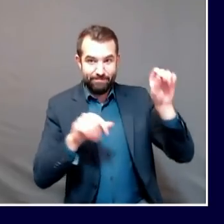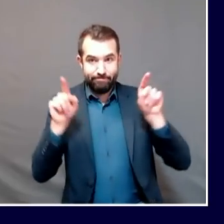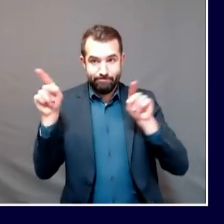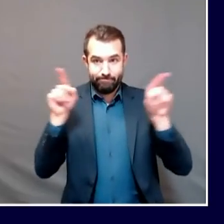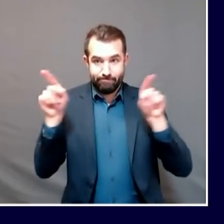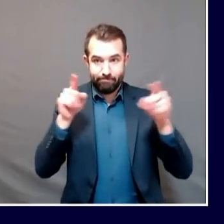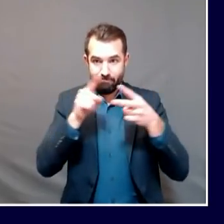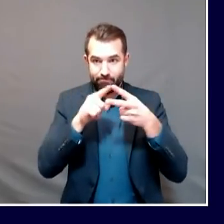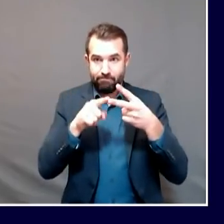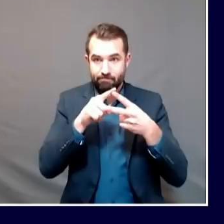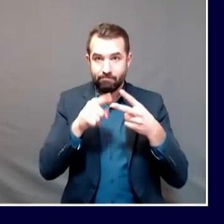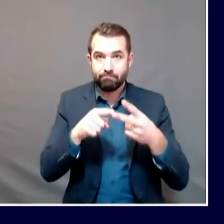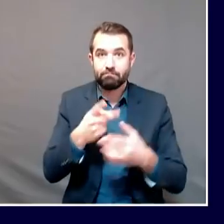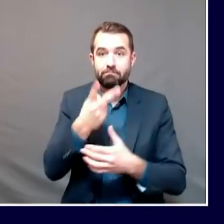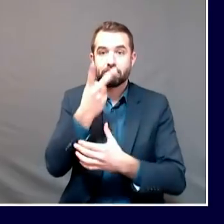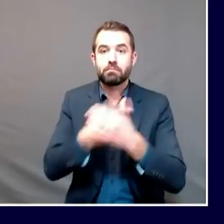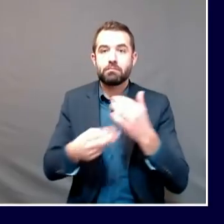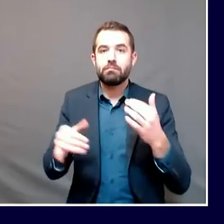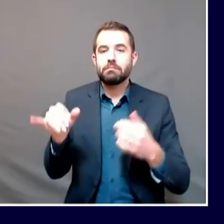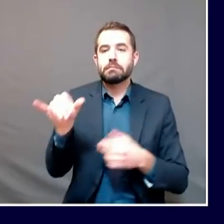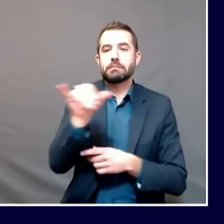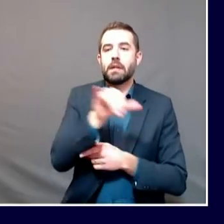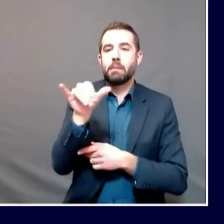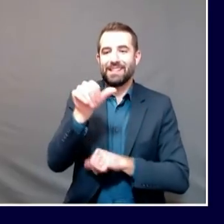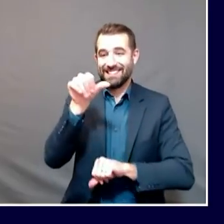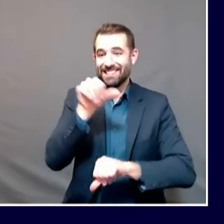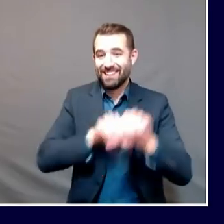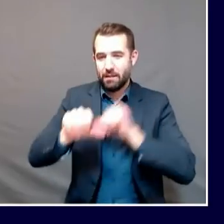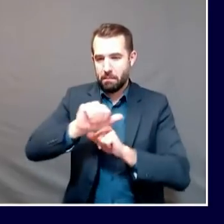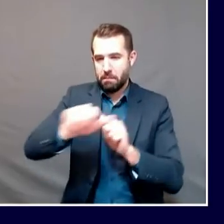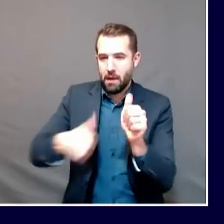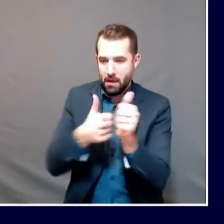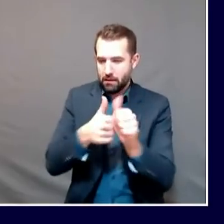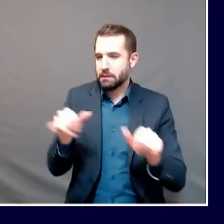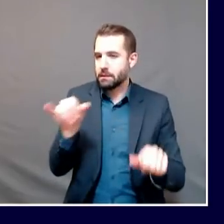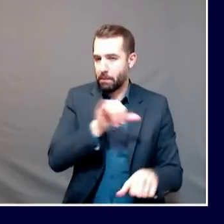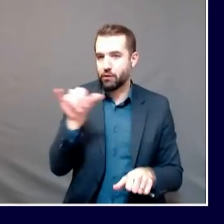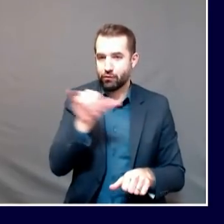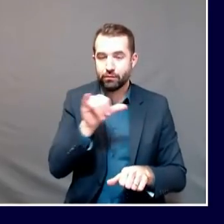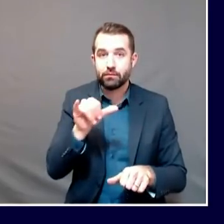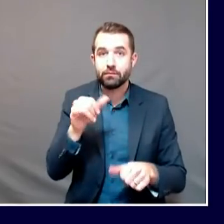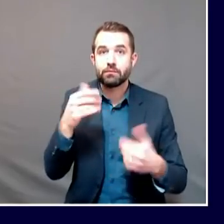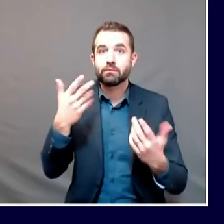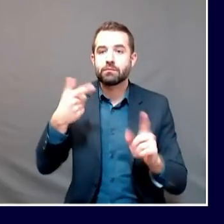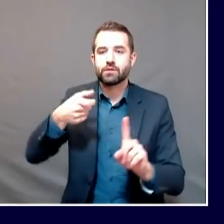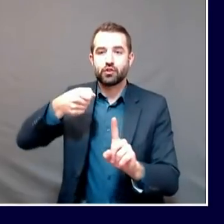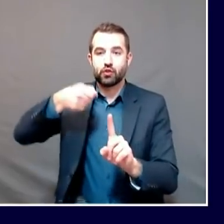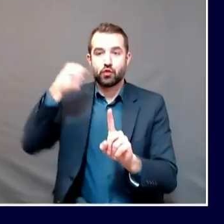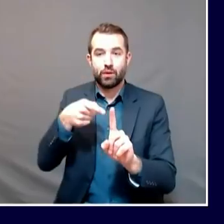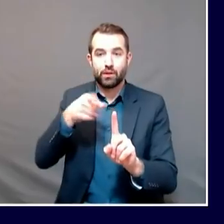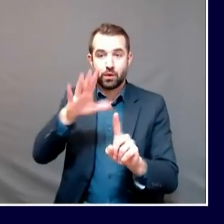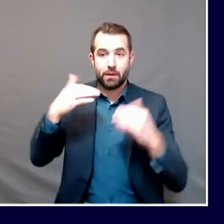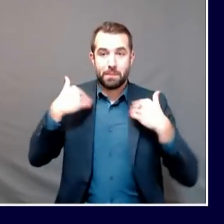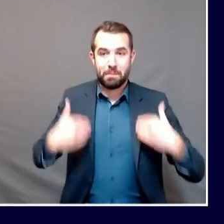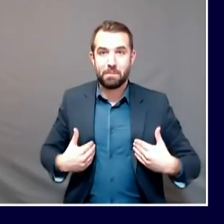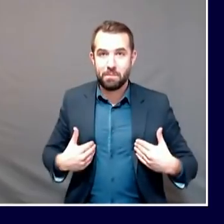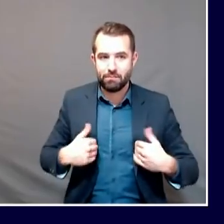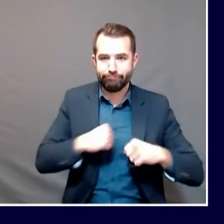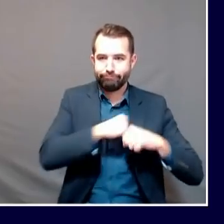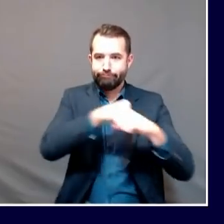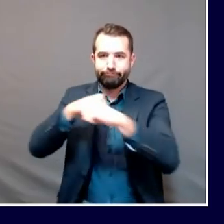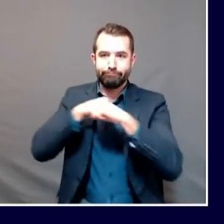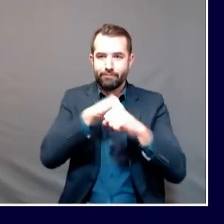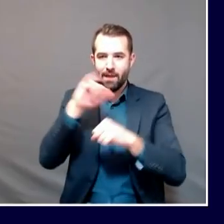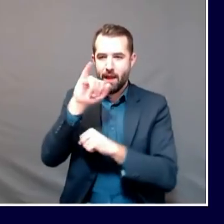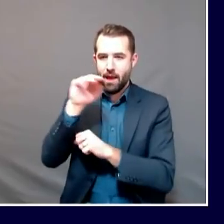use a similar mechanism to stimulate the body's immune system to provide protection against COVID-19. They